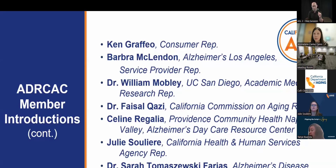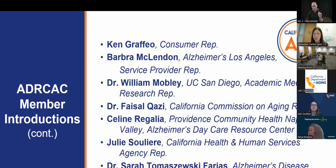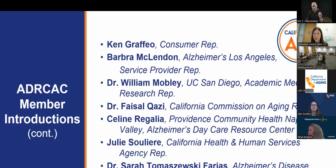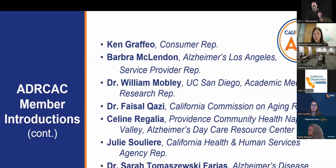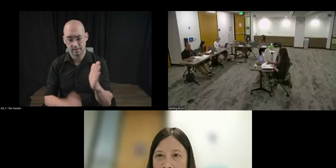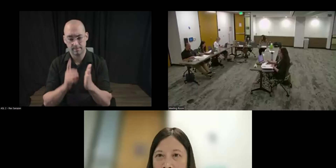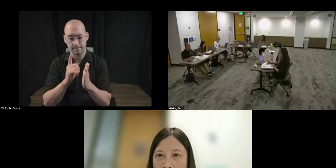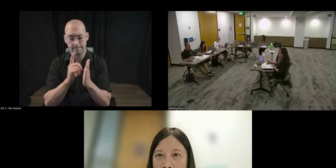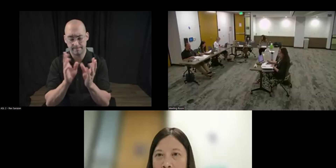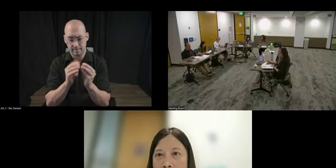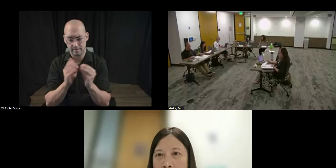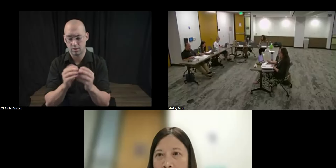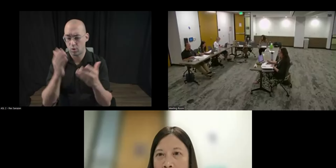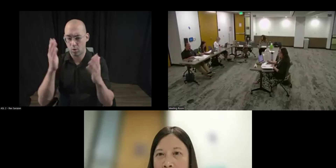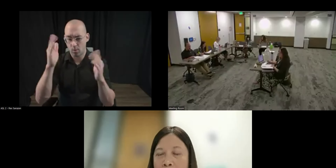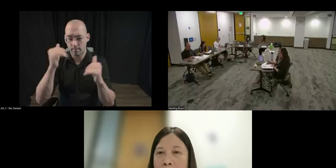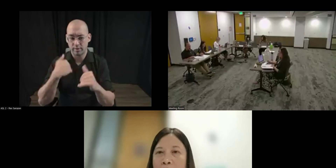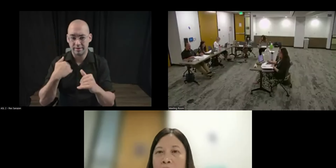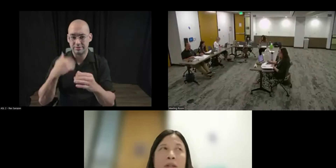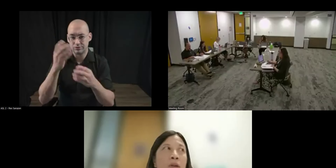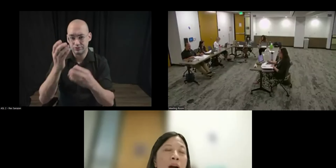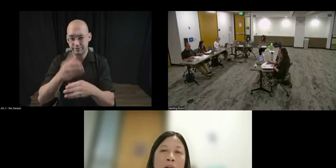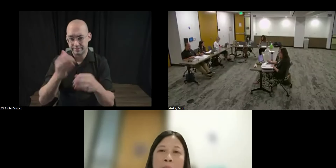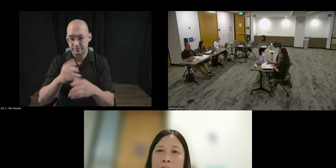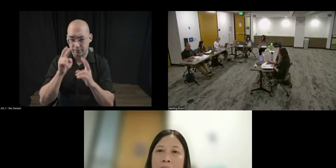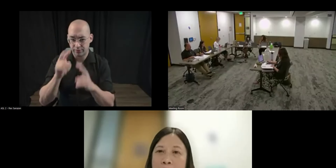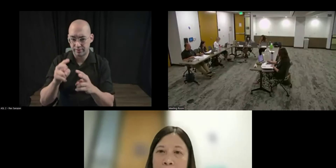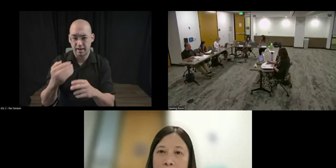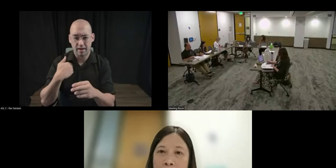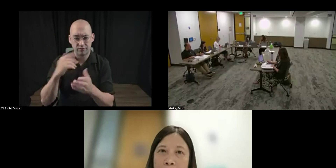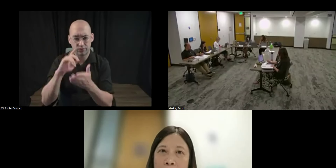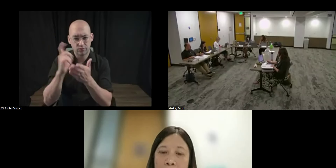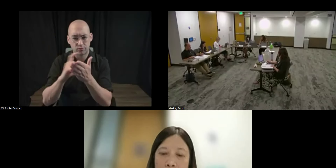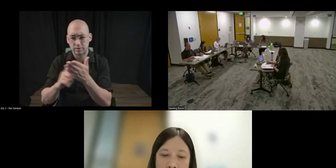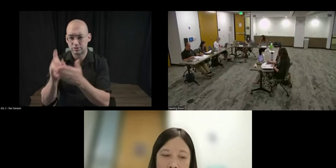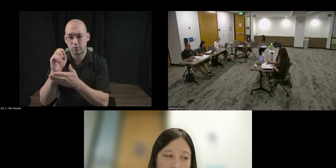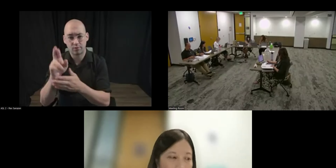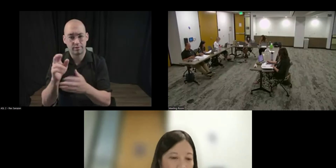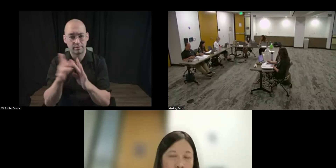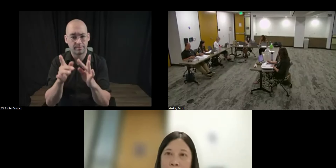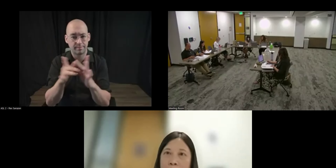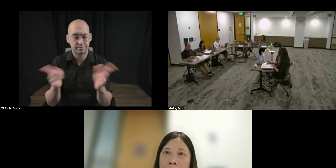chance to take a look. Are there any corrections or comments?